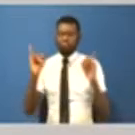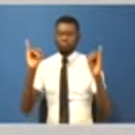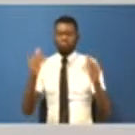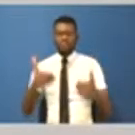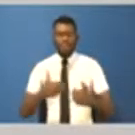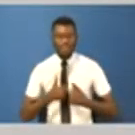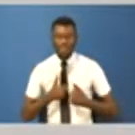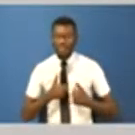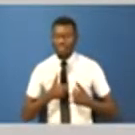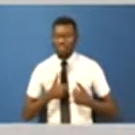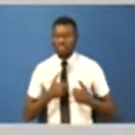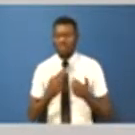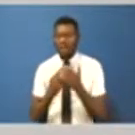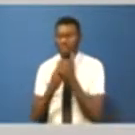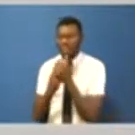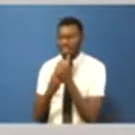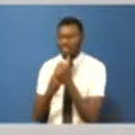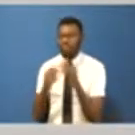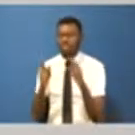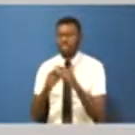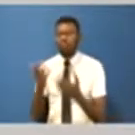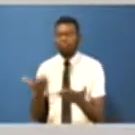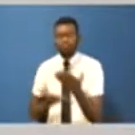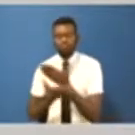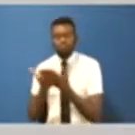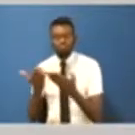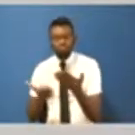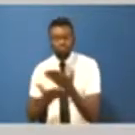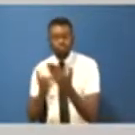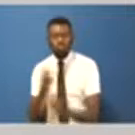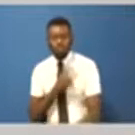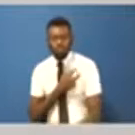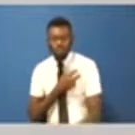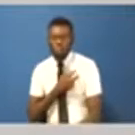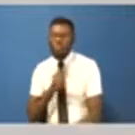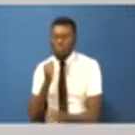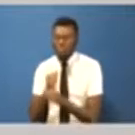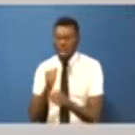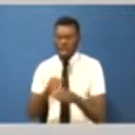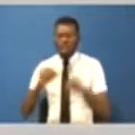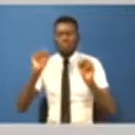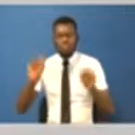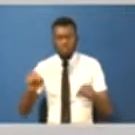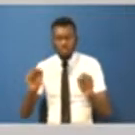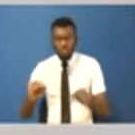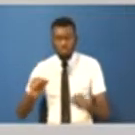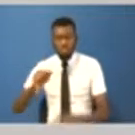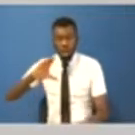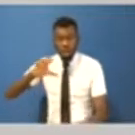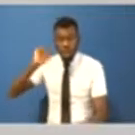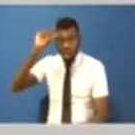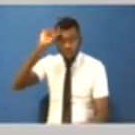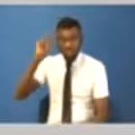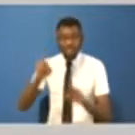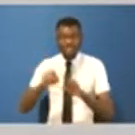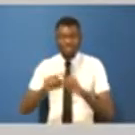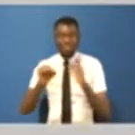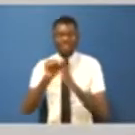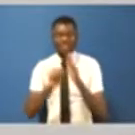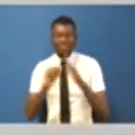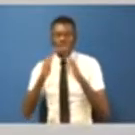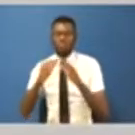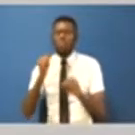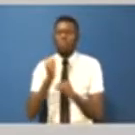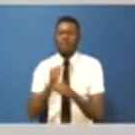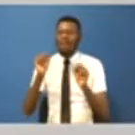that in partnership and consultation we can really work the county government and the state house